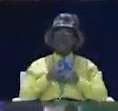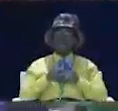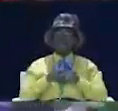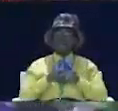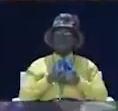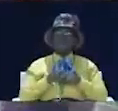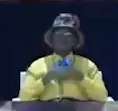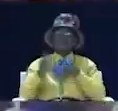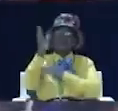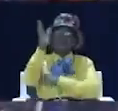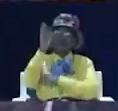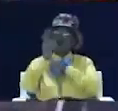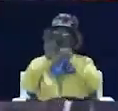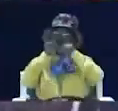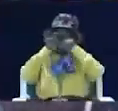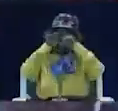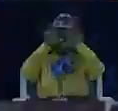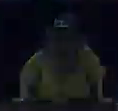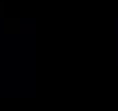God bless you. You may be seated.